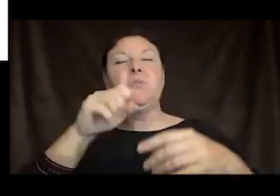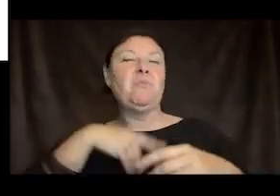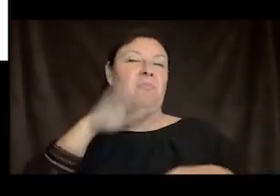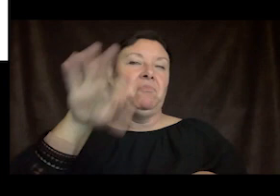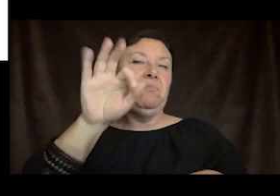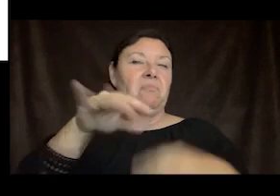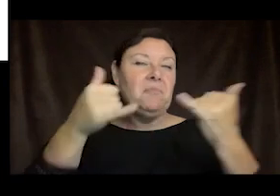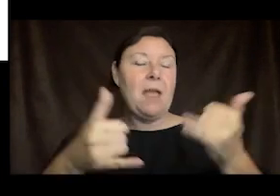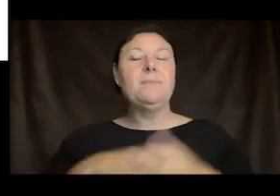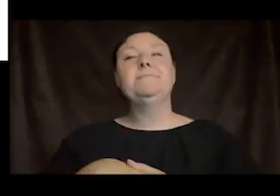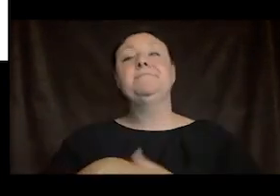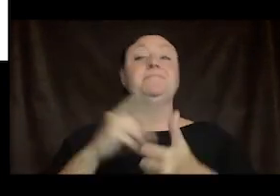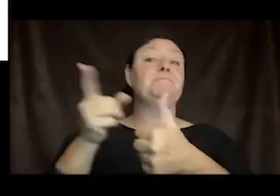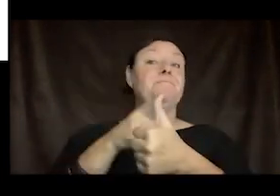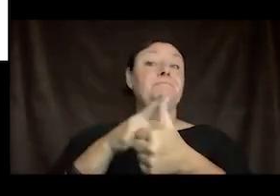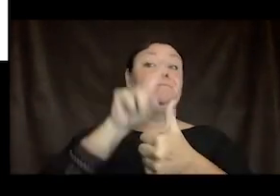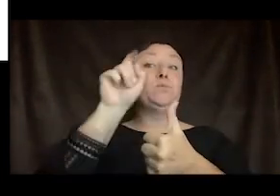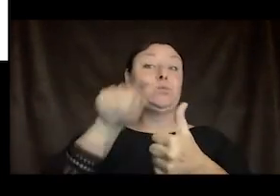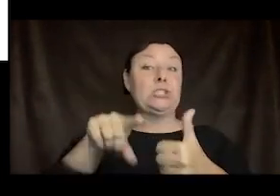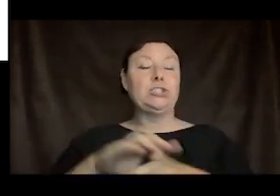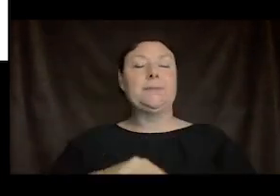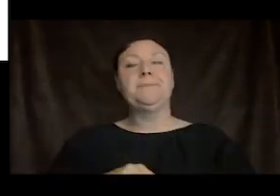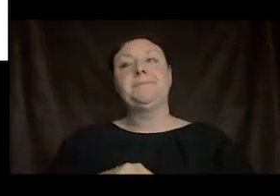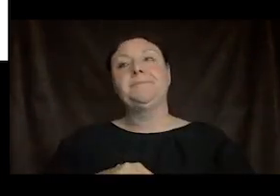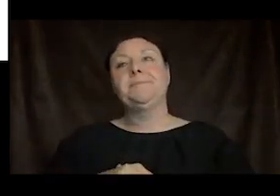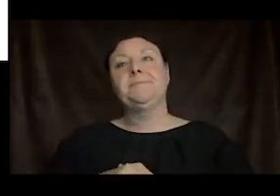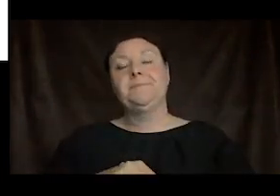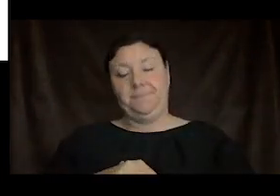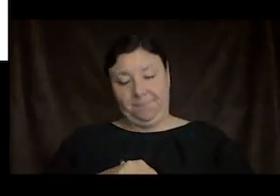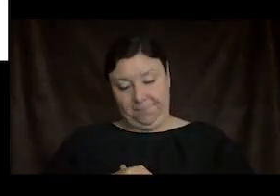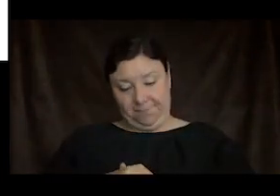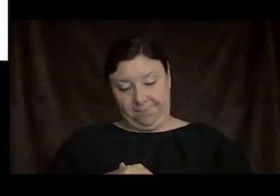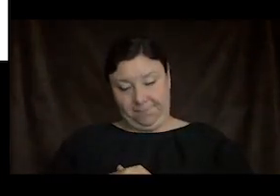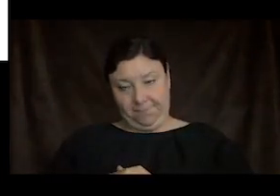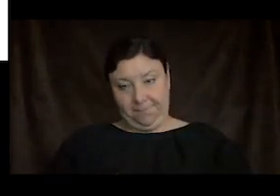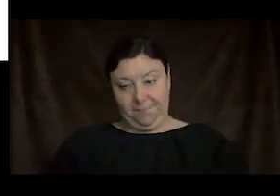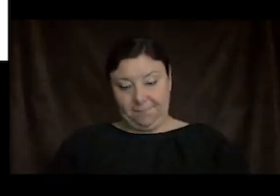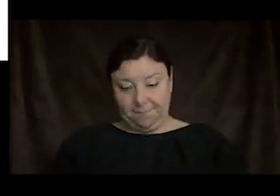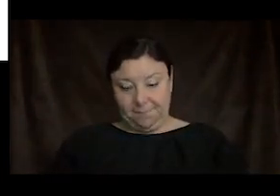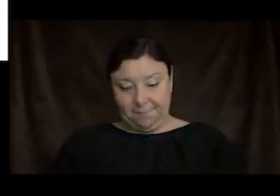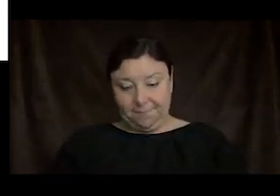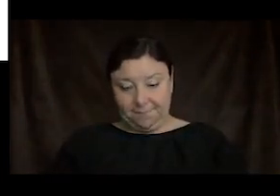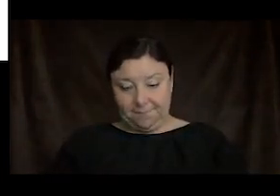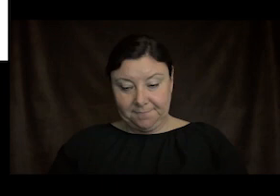up from the top. Let's see here.